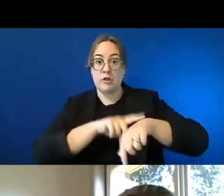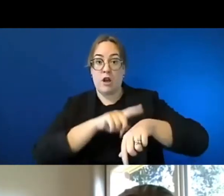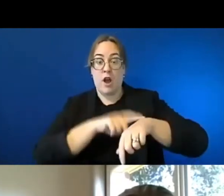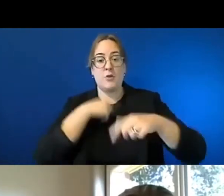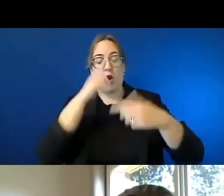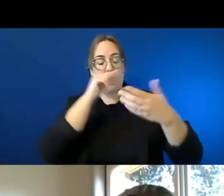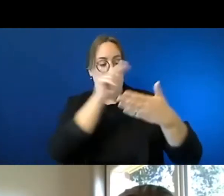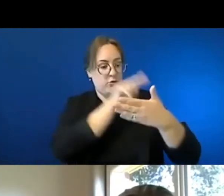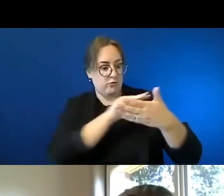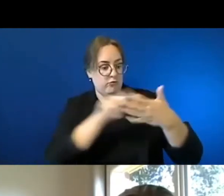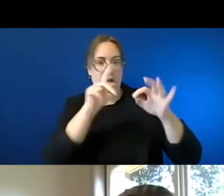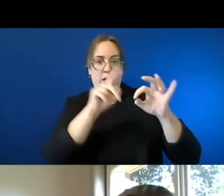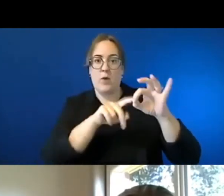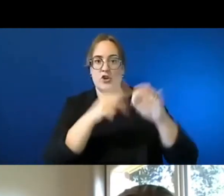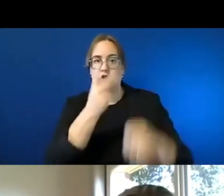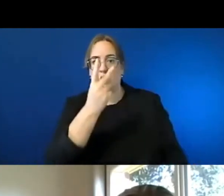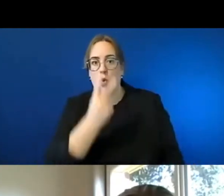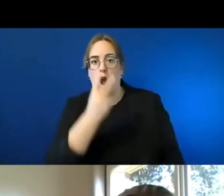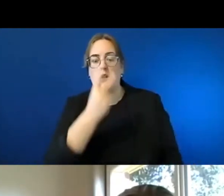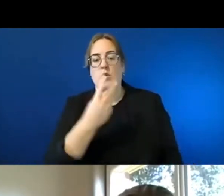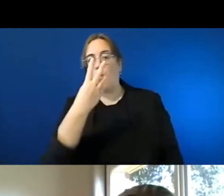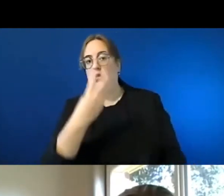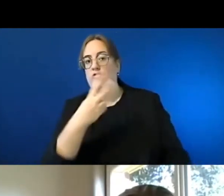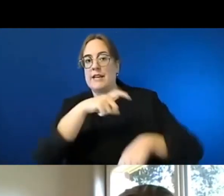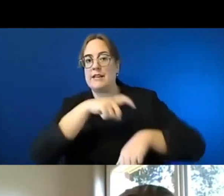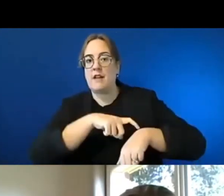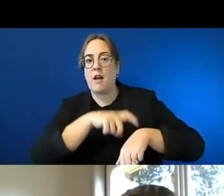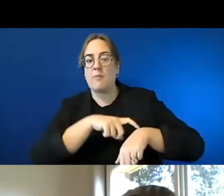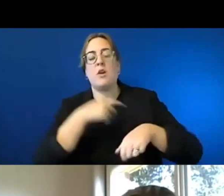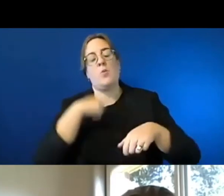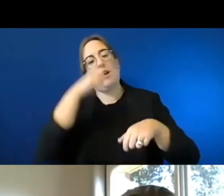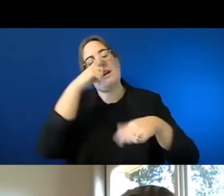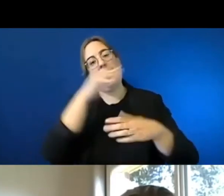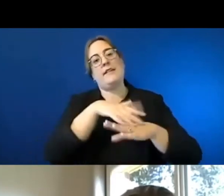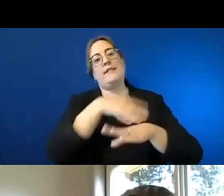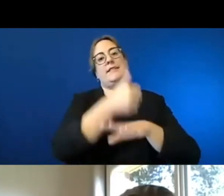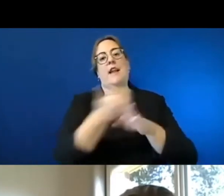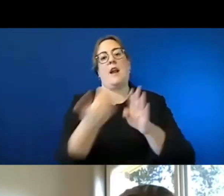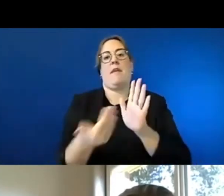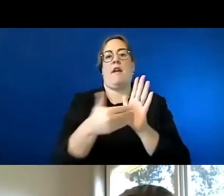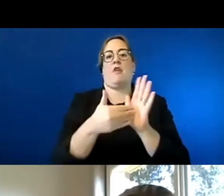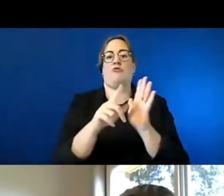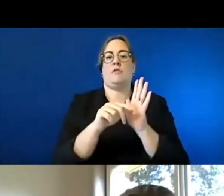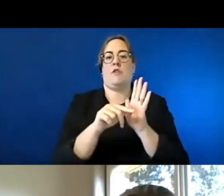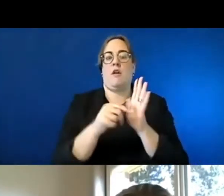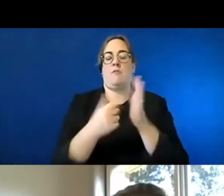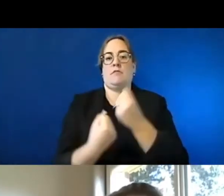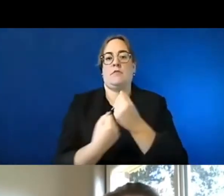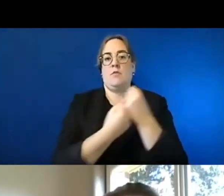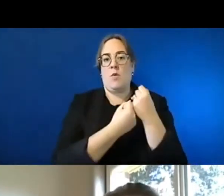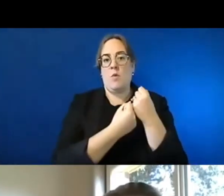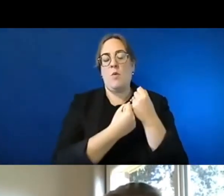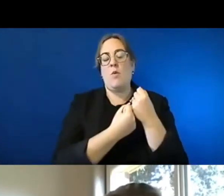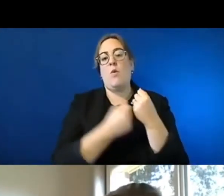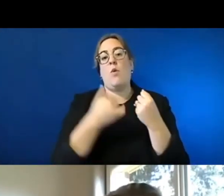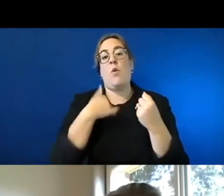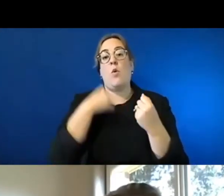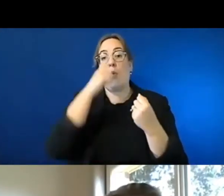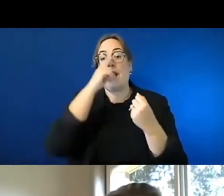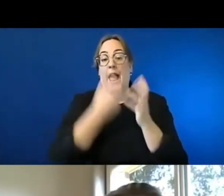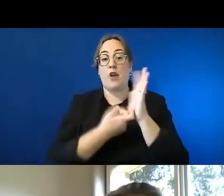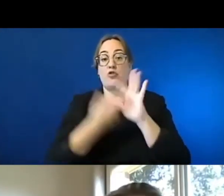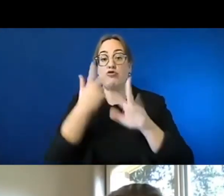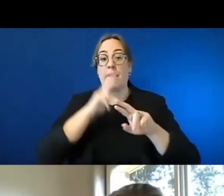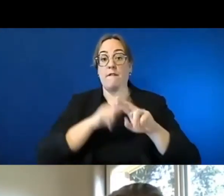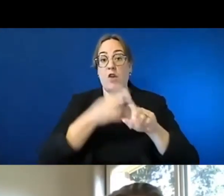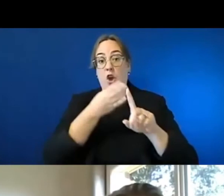for example. So I mean, there's a whole range of supports we can put in to help. We might also refer you to other areas of the